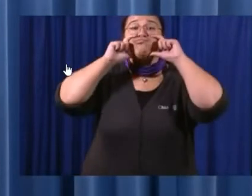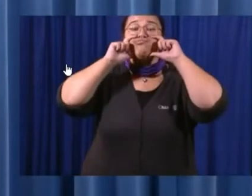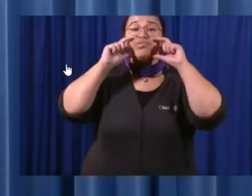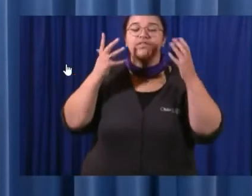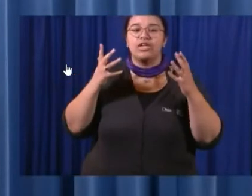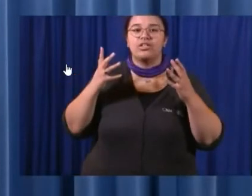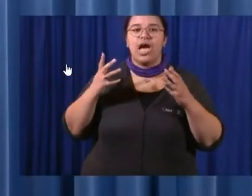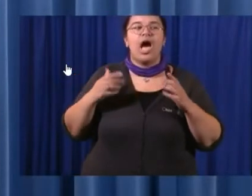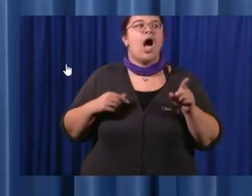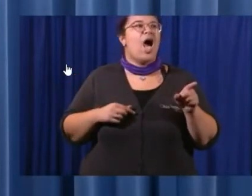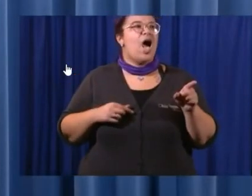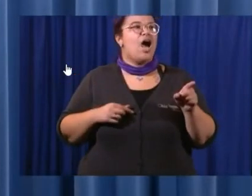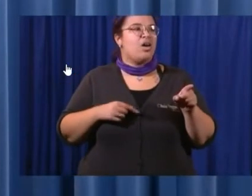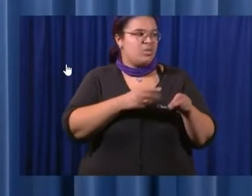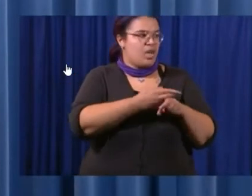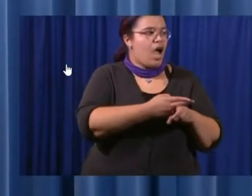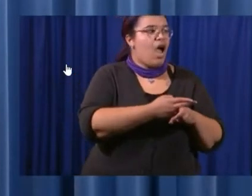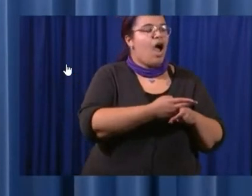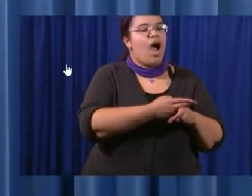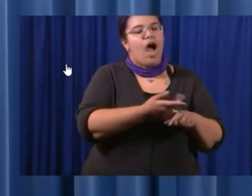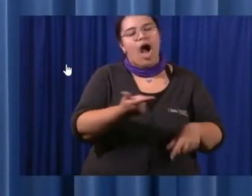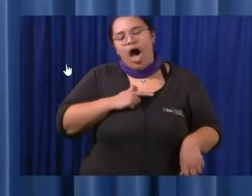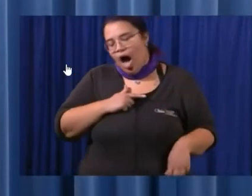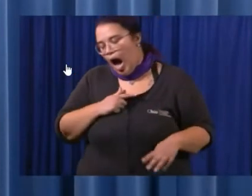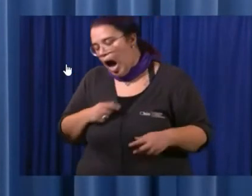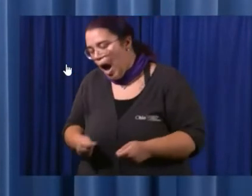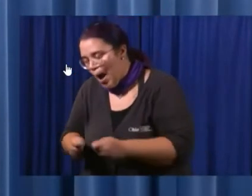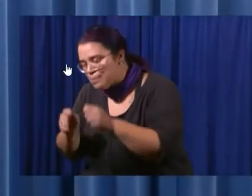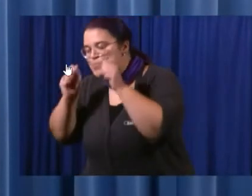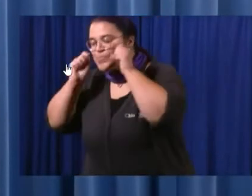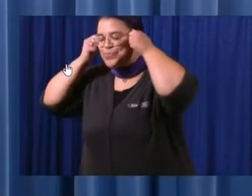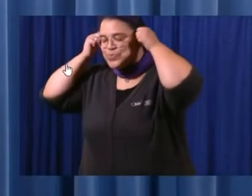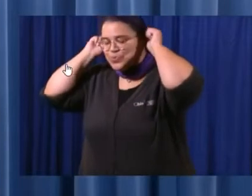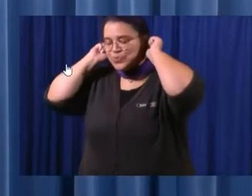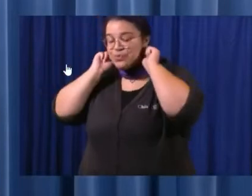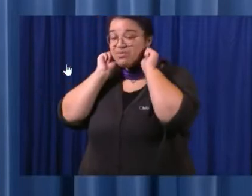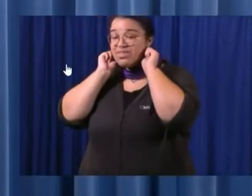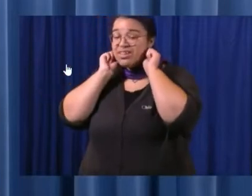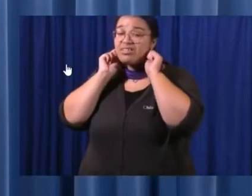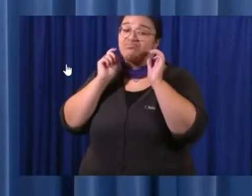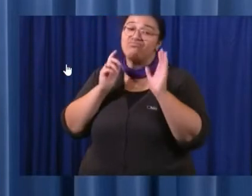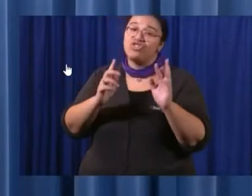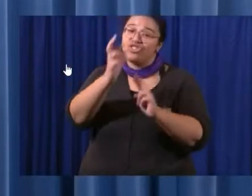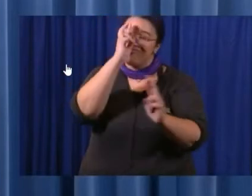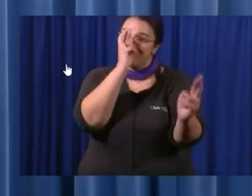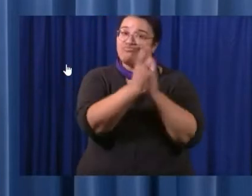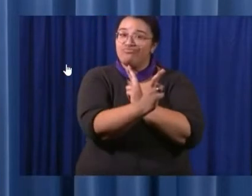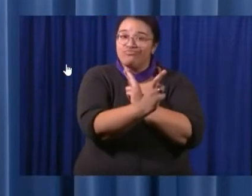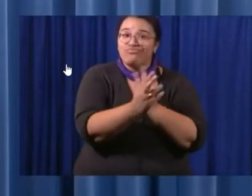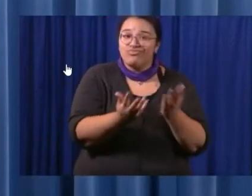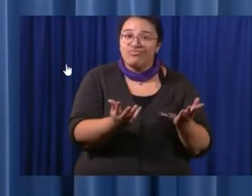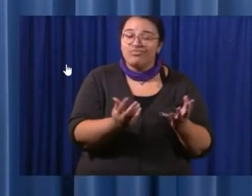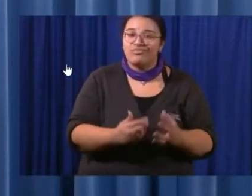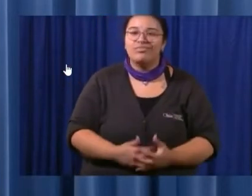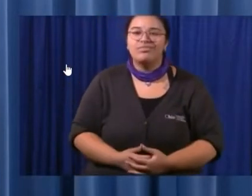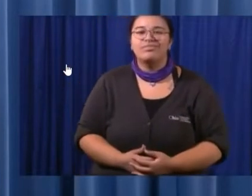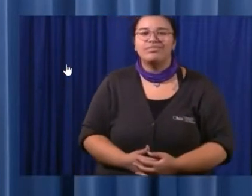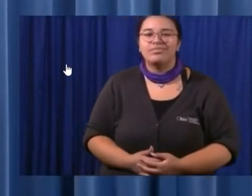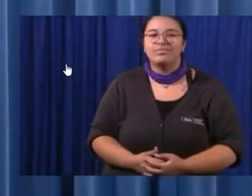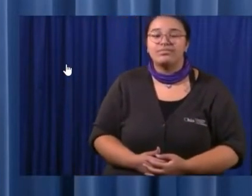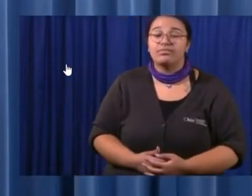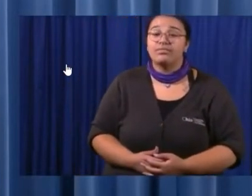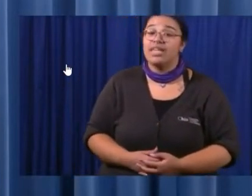wear a mask for those individuals. It is, it's not an ideological issue. It's not a